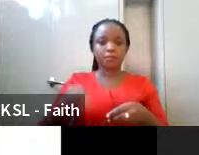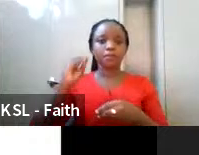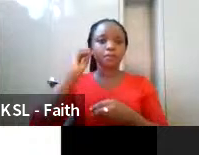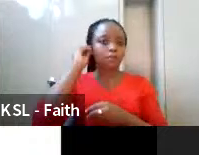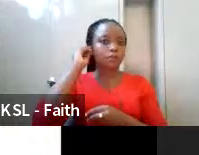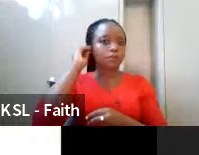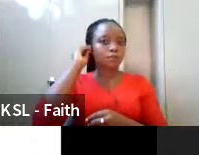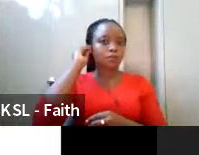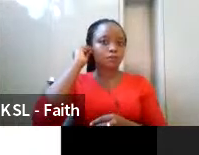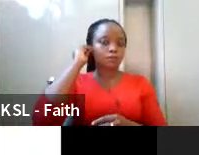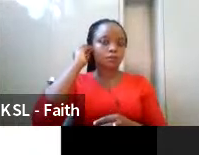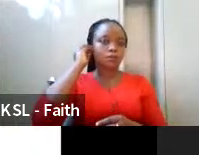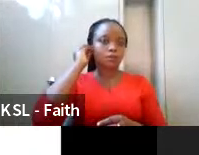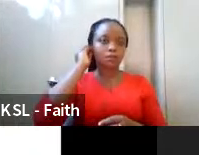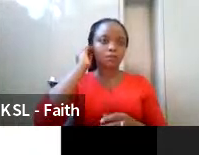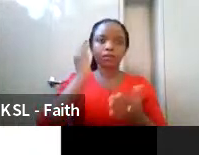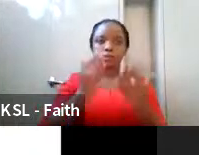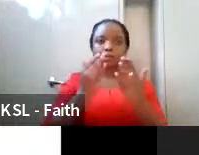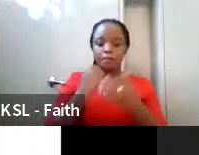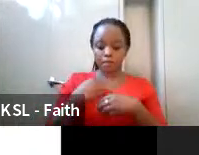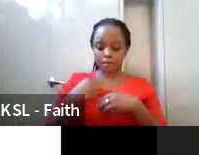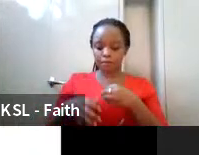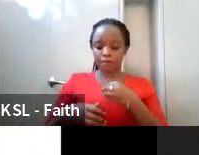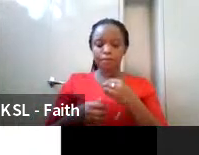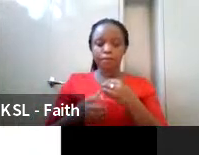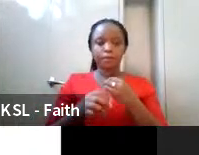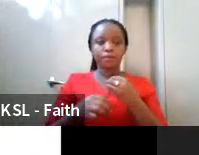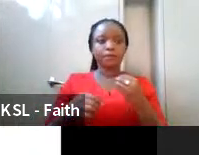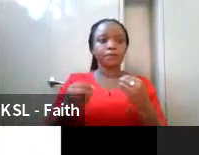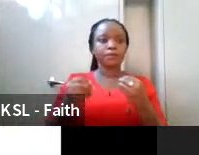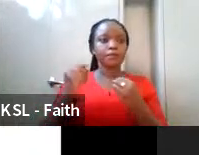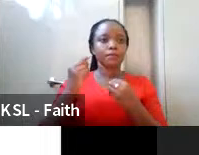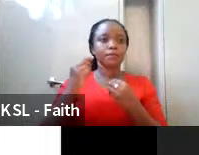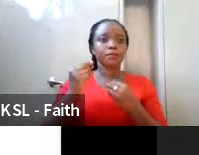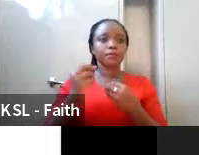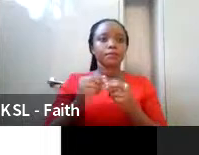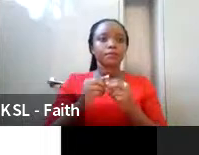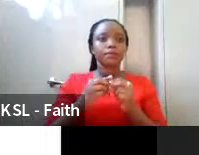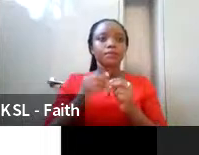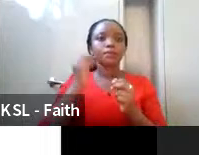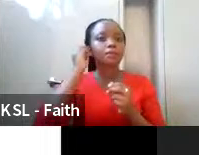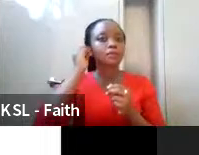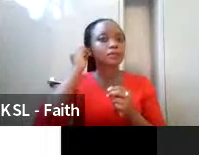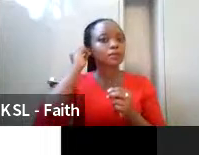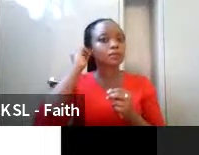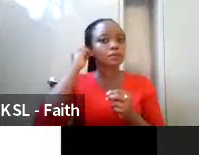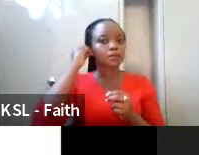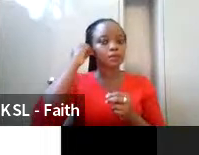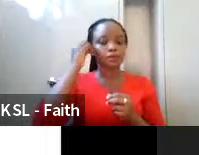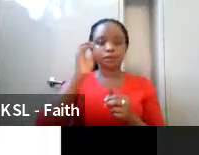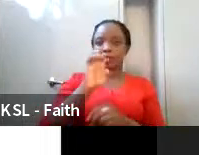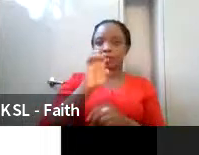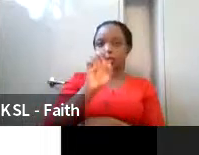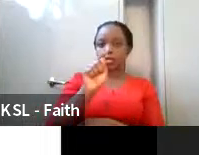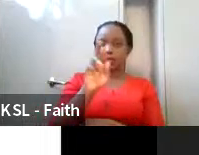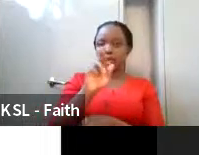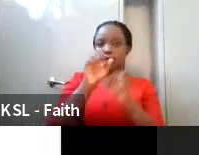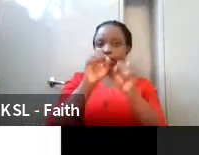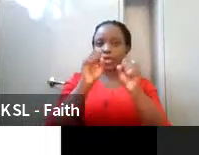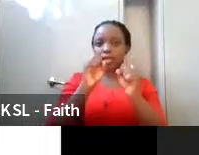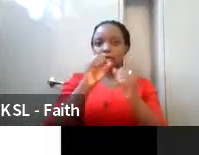Maybe you can just confirm the same on your end. With regards to the ETR invoices are accepted. Not all